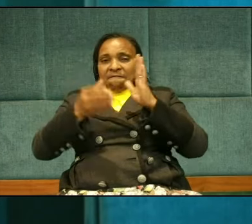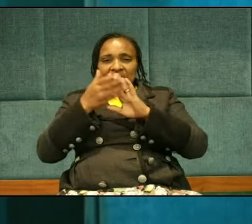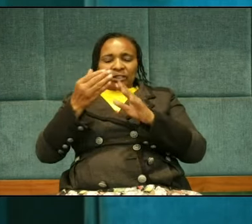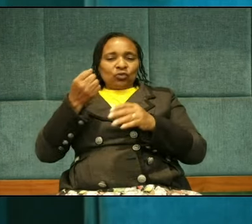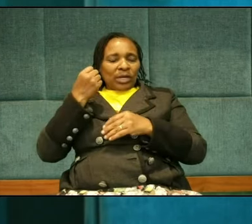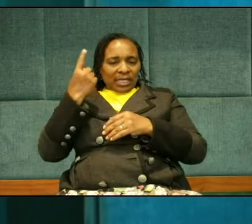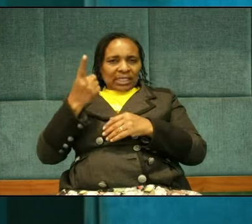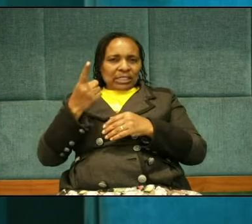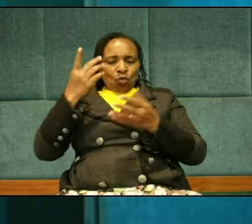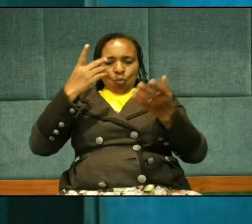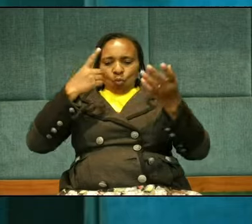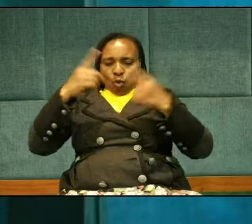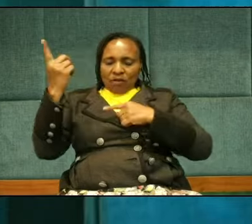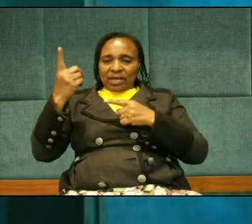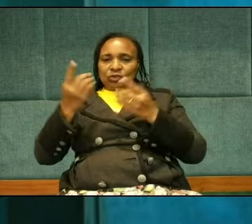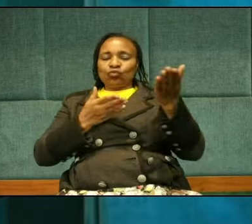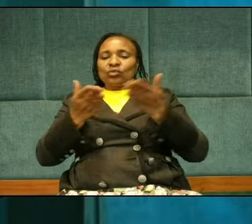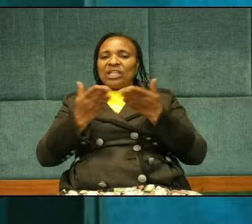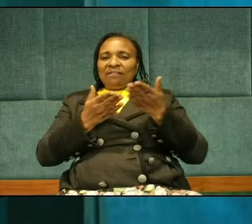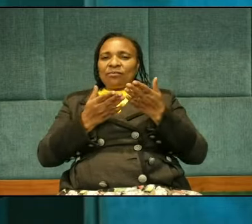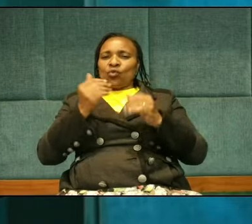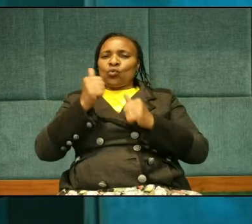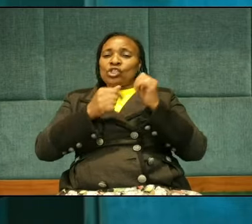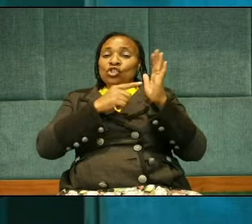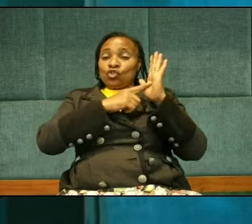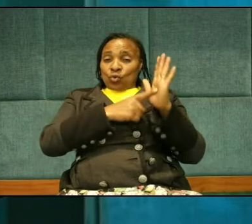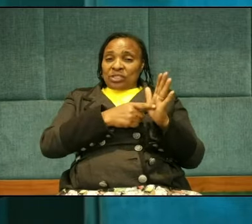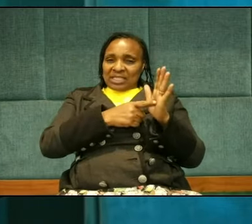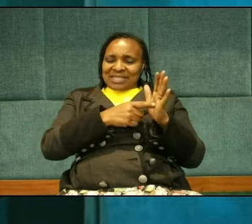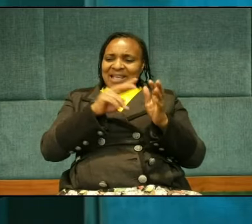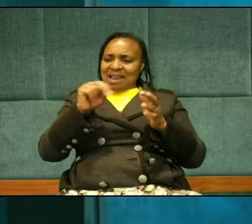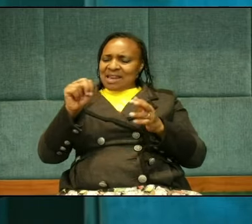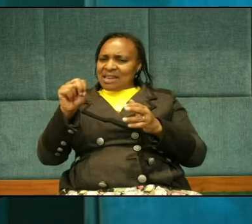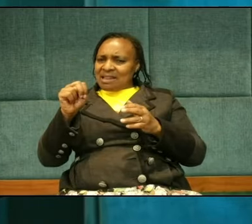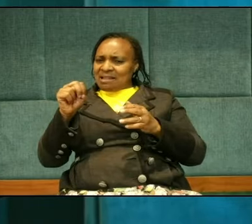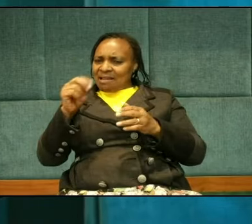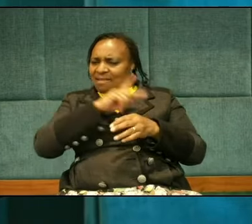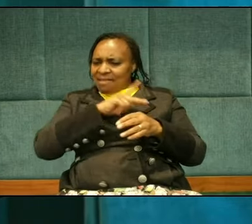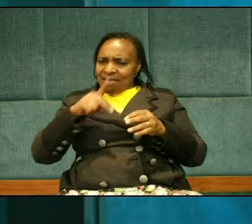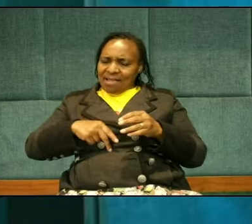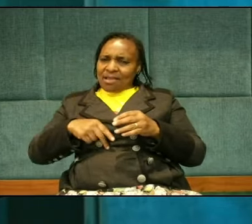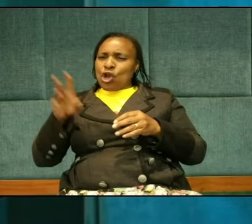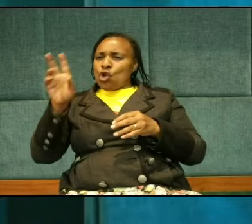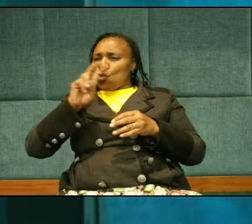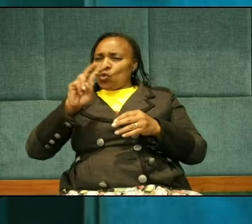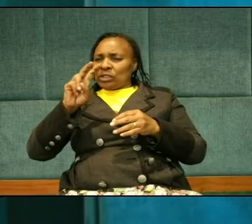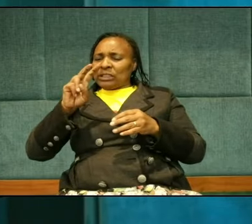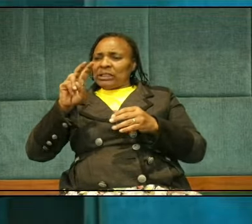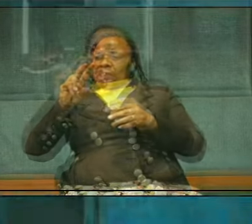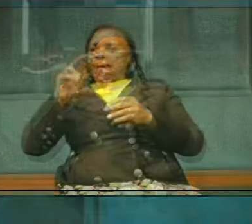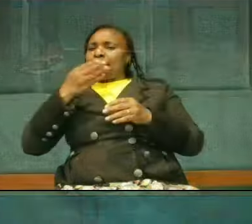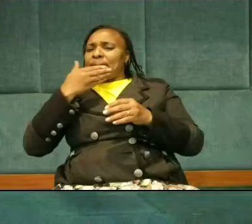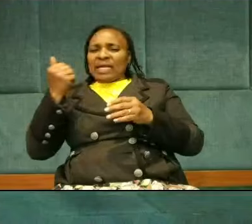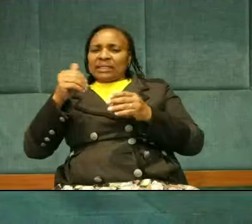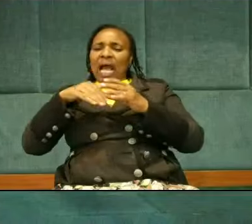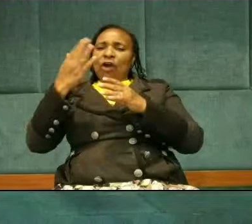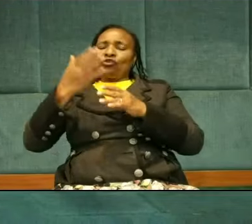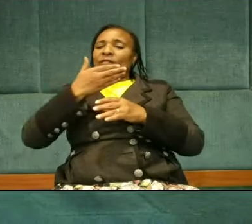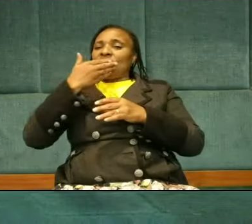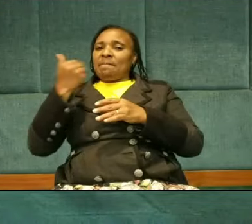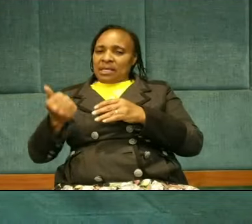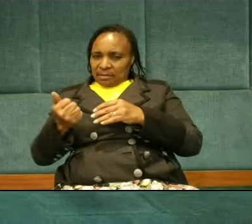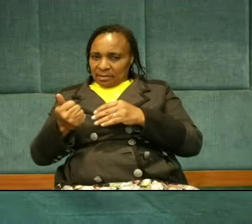understand, qualified to serve, which shows that Nebuchadnezzar looked for the best out of the best. Yeah,